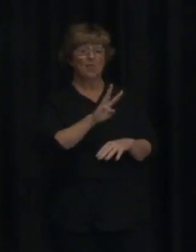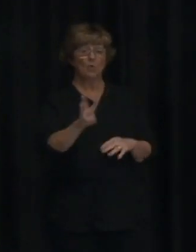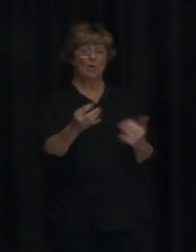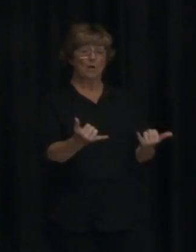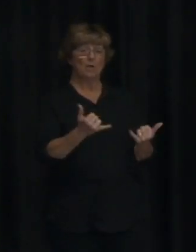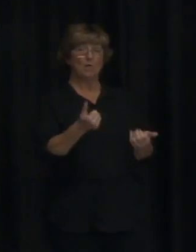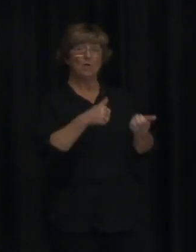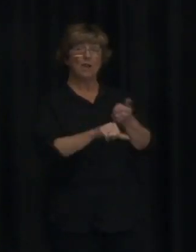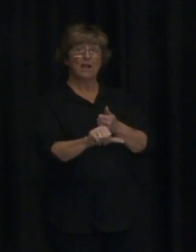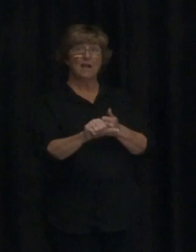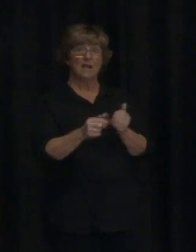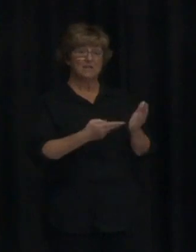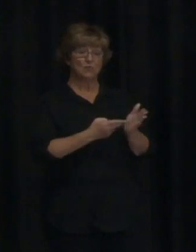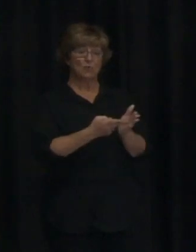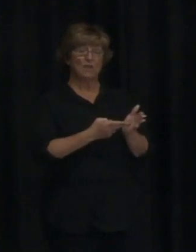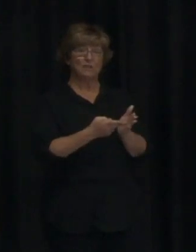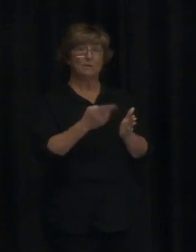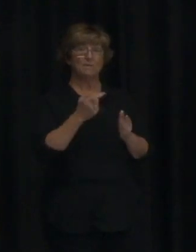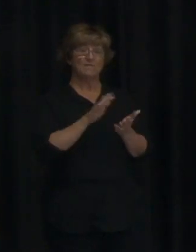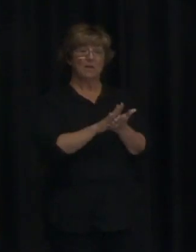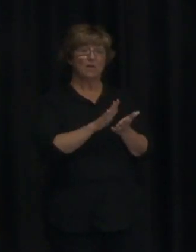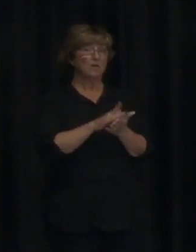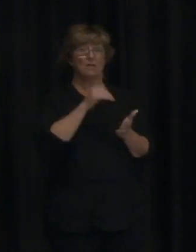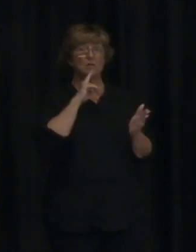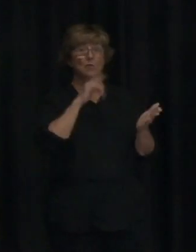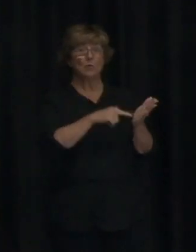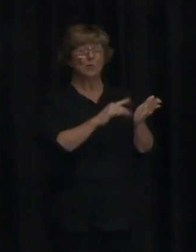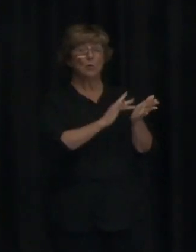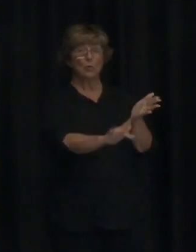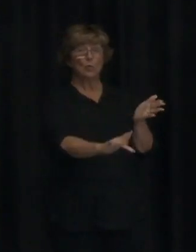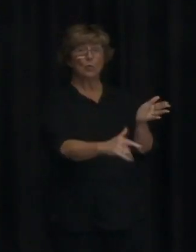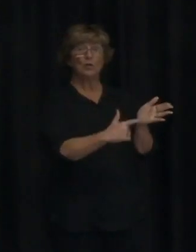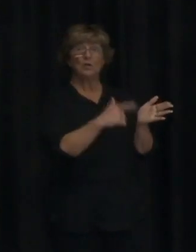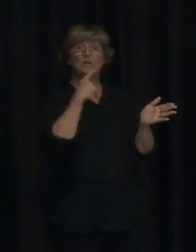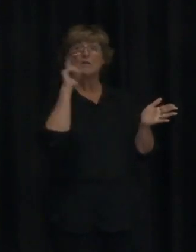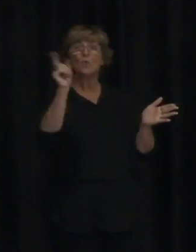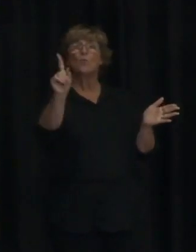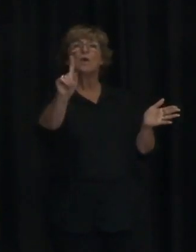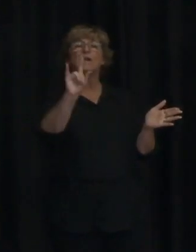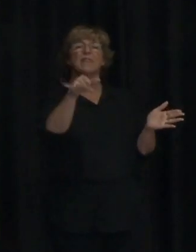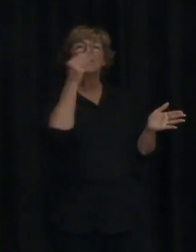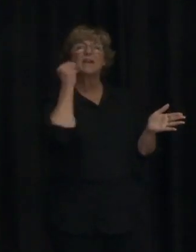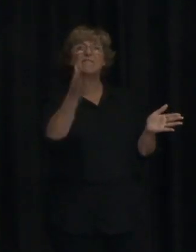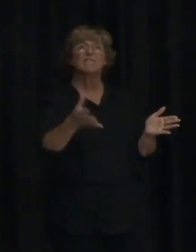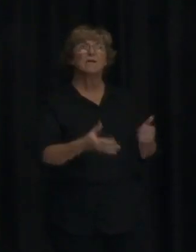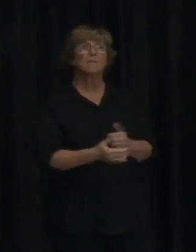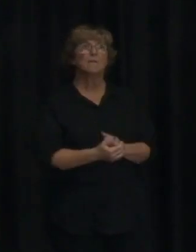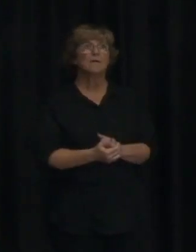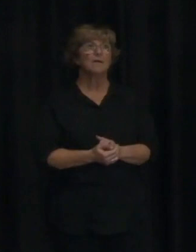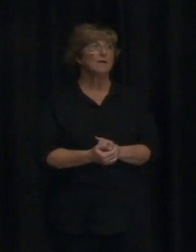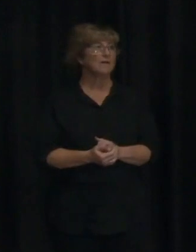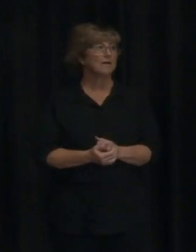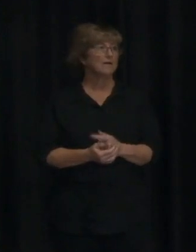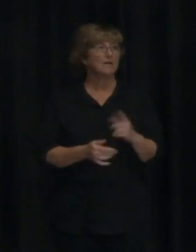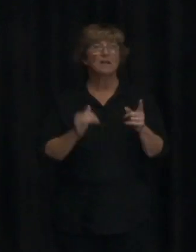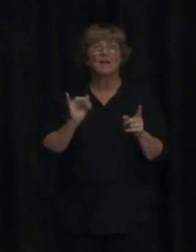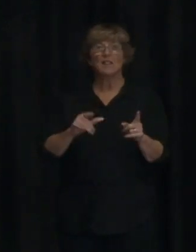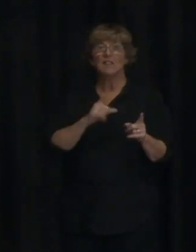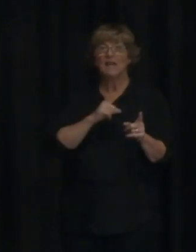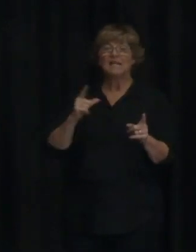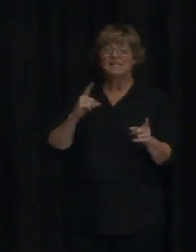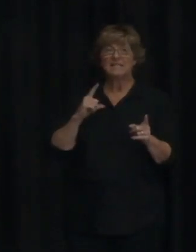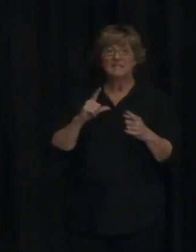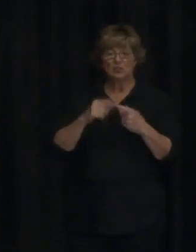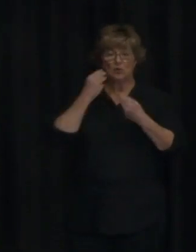under transparency, case reporting by schools. It's not there. So you said it's been released. Where is it? Well, my point of the legislation is